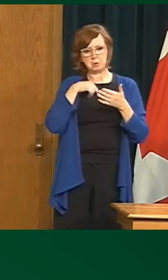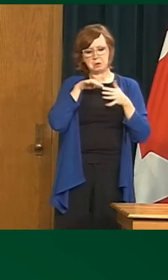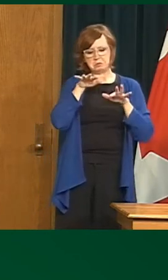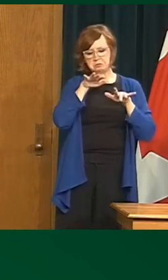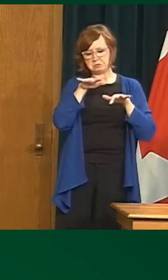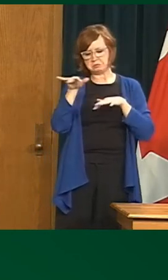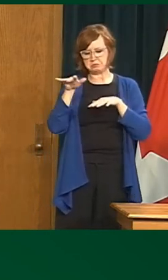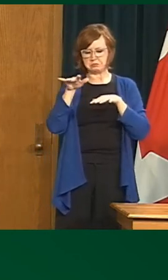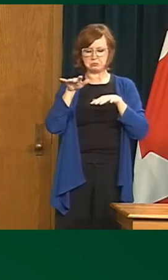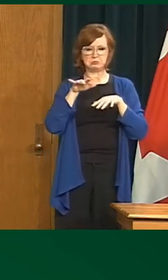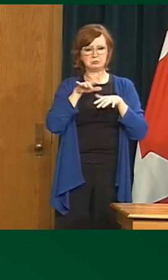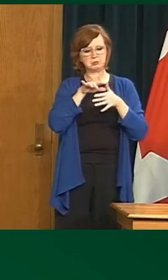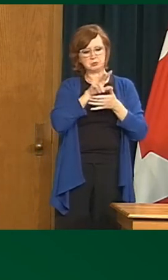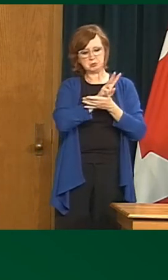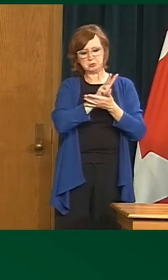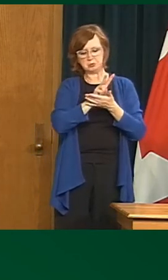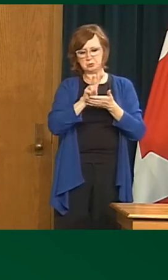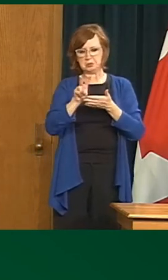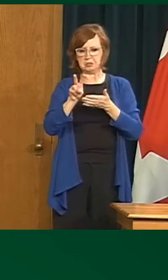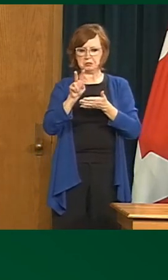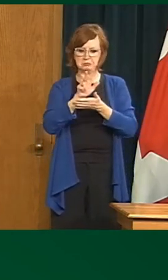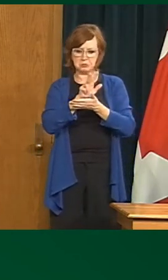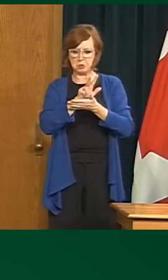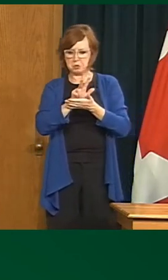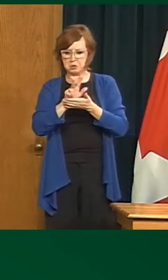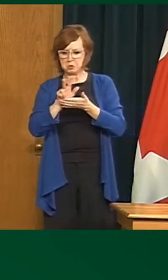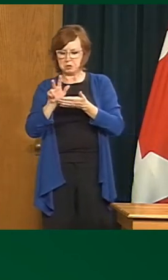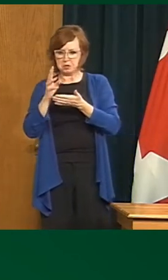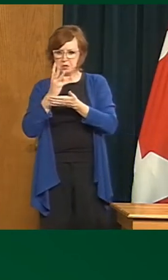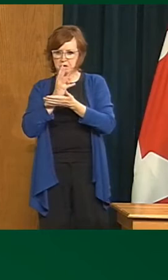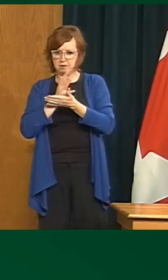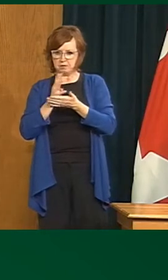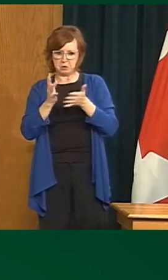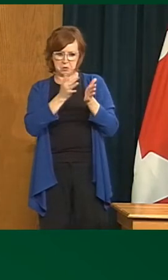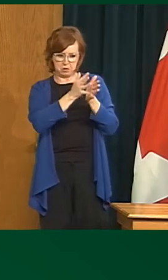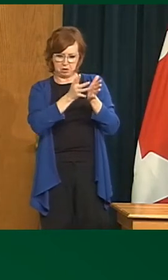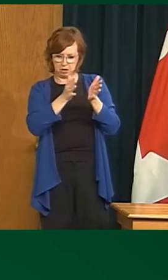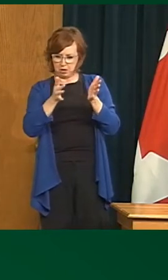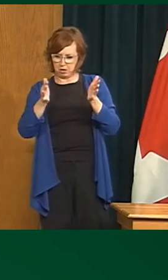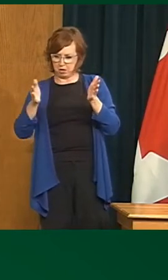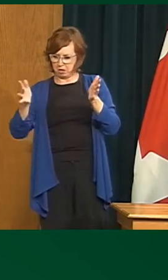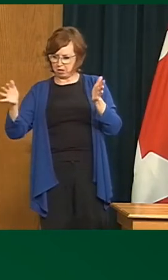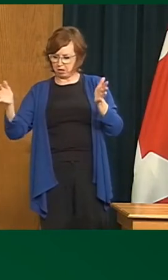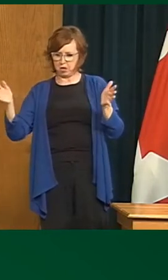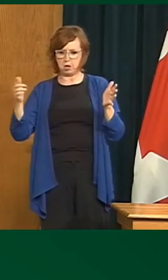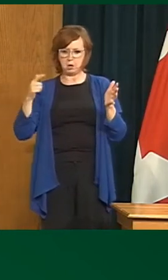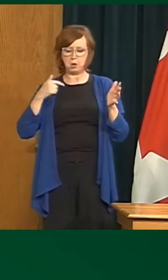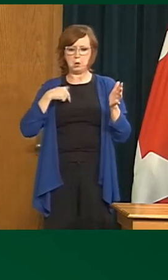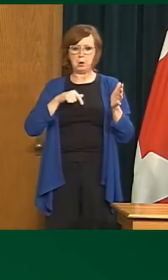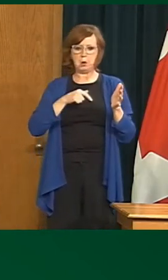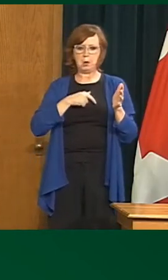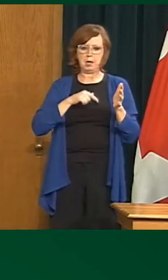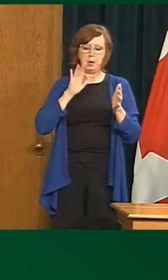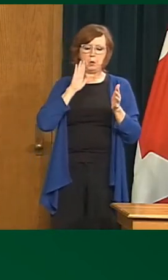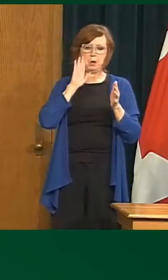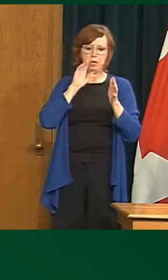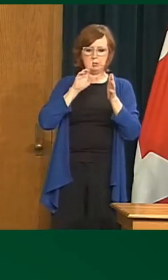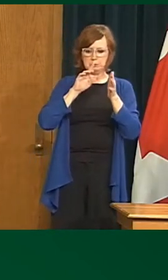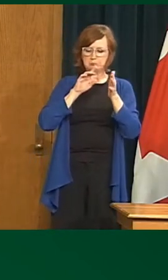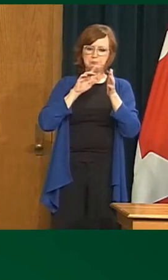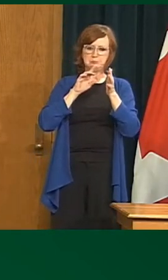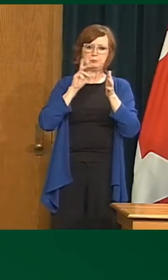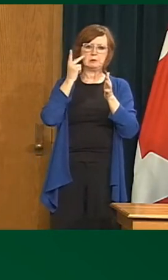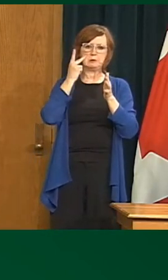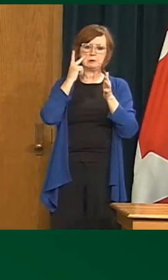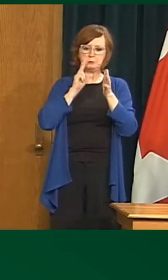transmission. And once that, you know, there'll be consideration of phases in the future. And we also understand that when